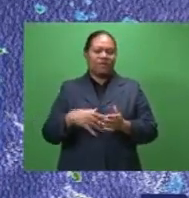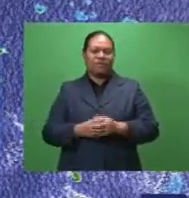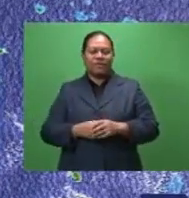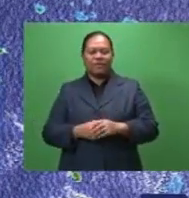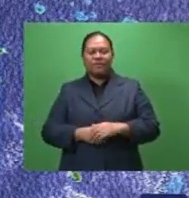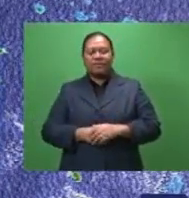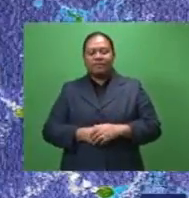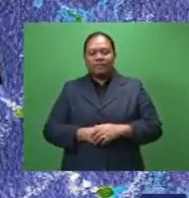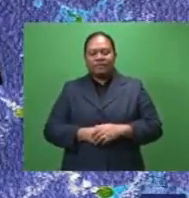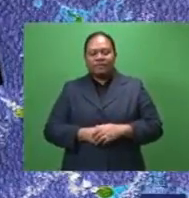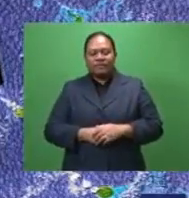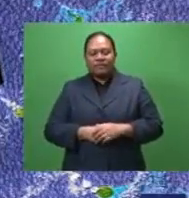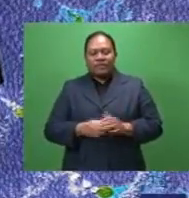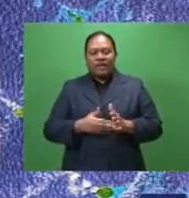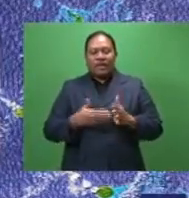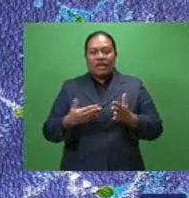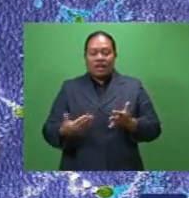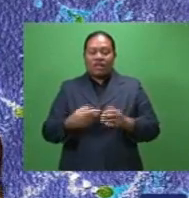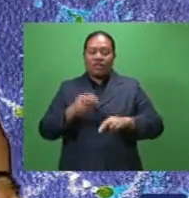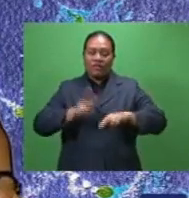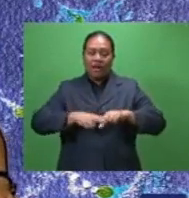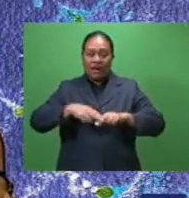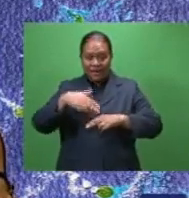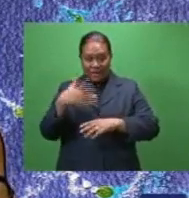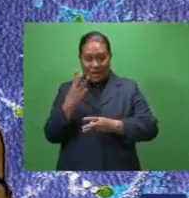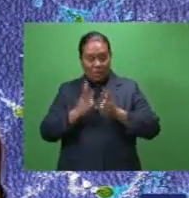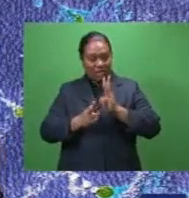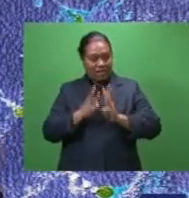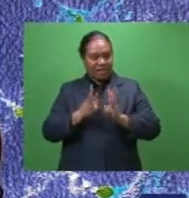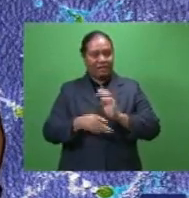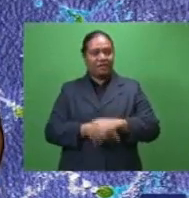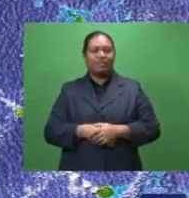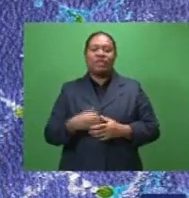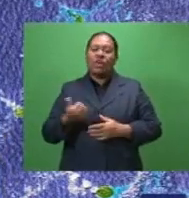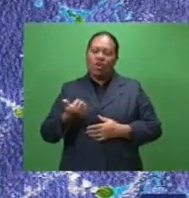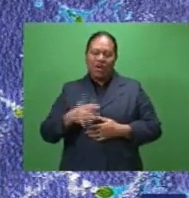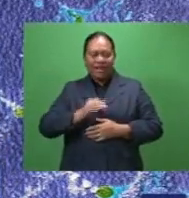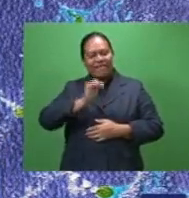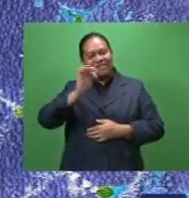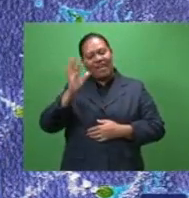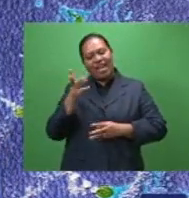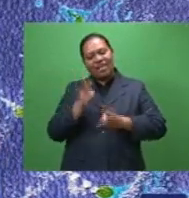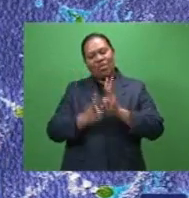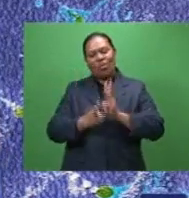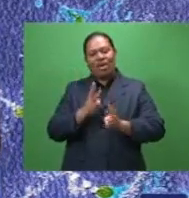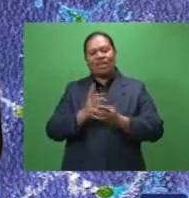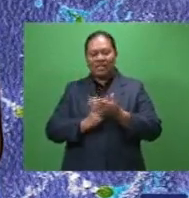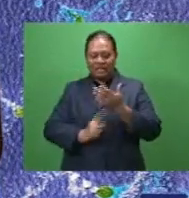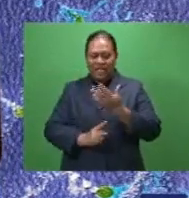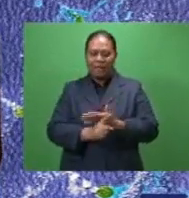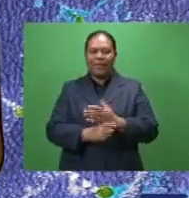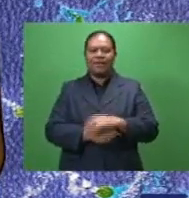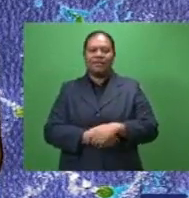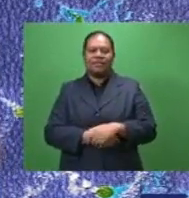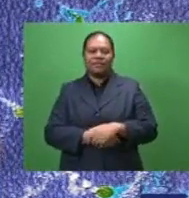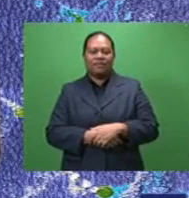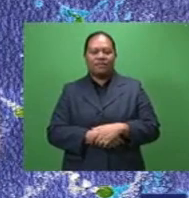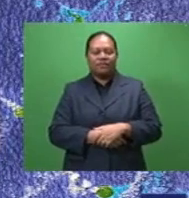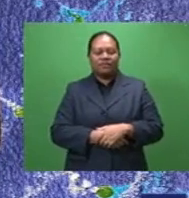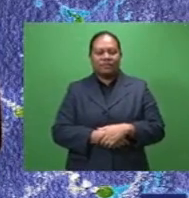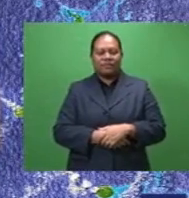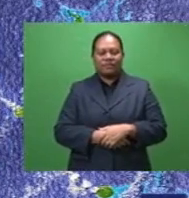temperatures. And looking further on to Friday, wow, already. Final weather is in our very spectacular